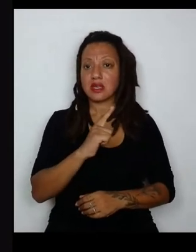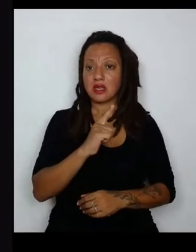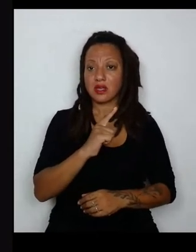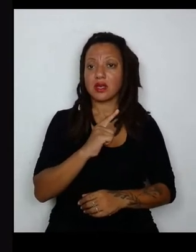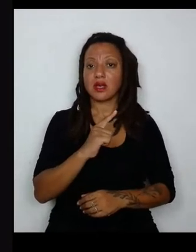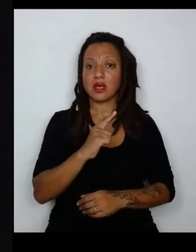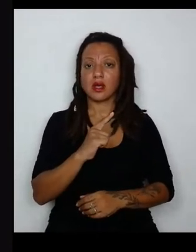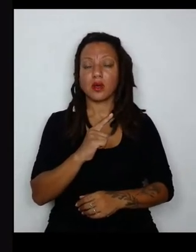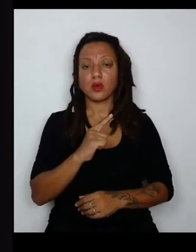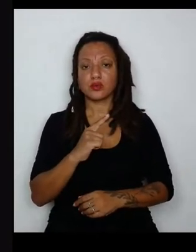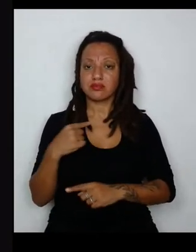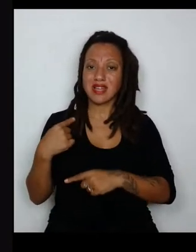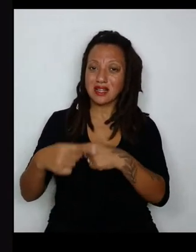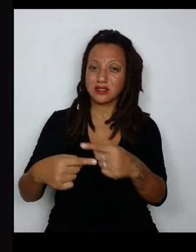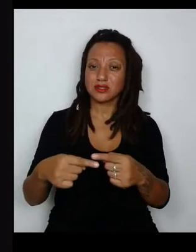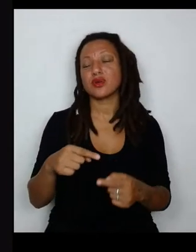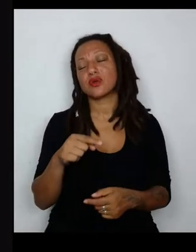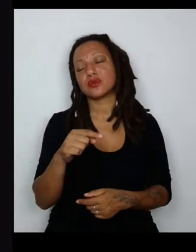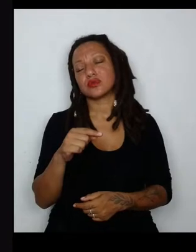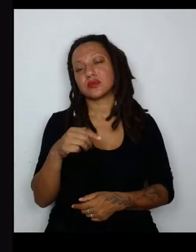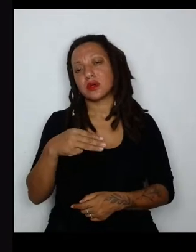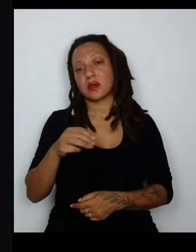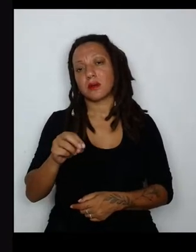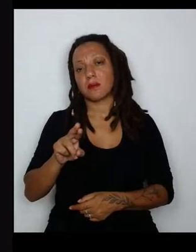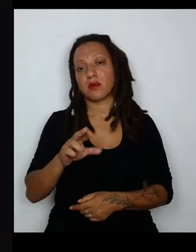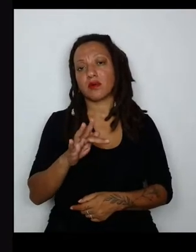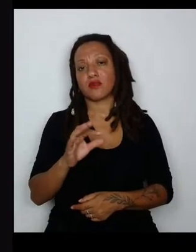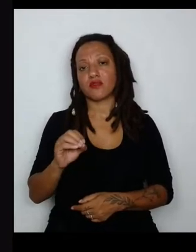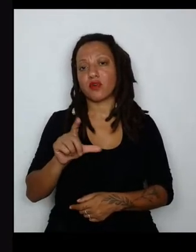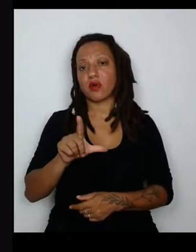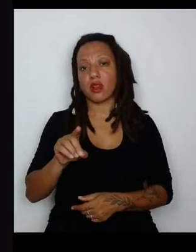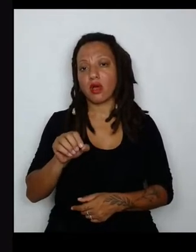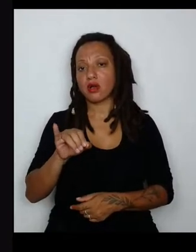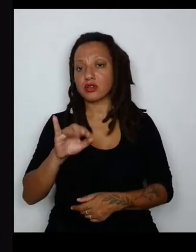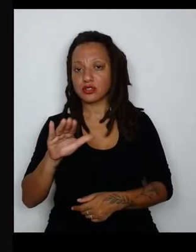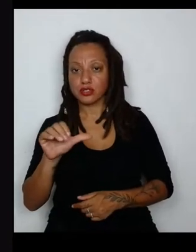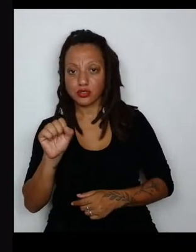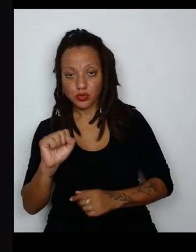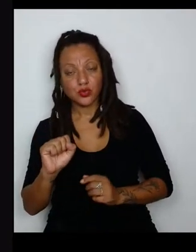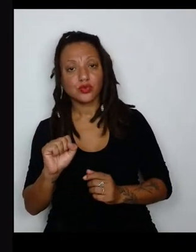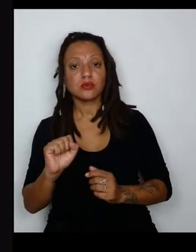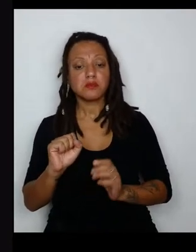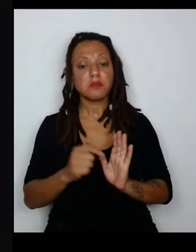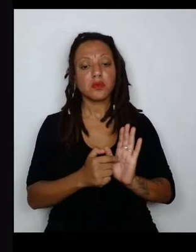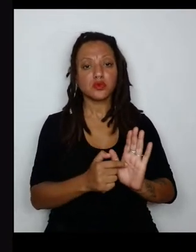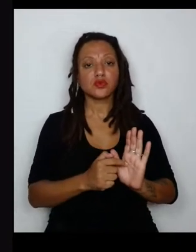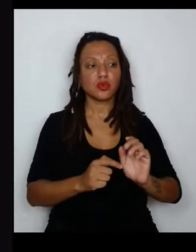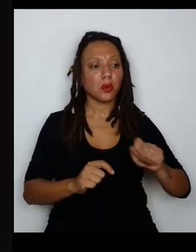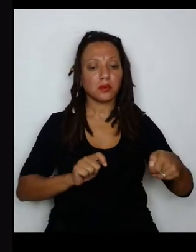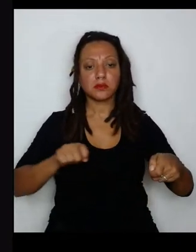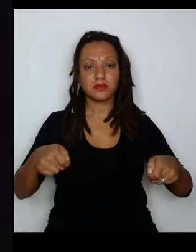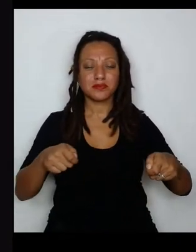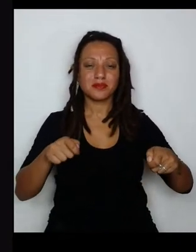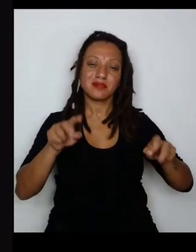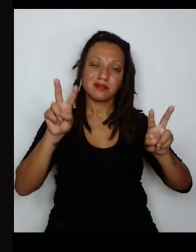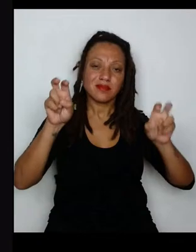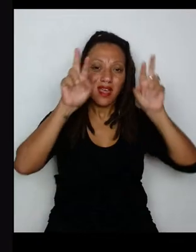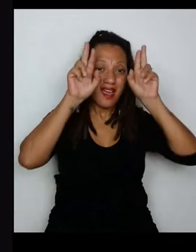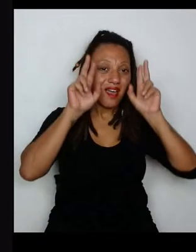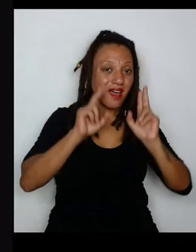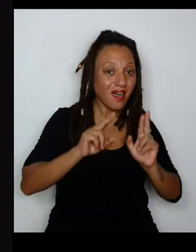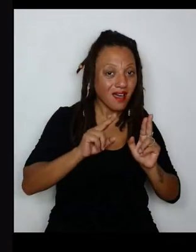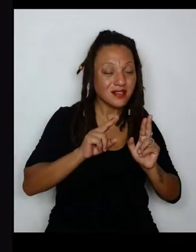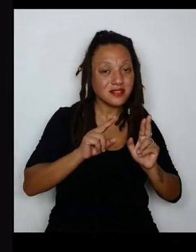as demarcations between the races in quotes and race only acquired its modern